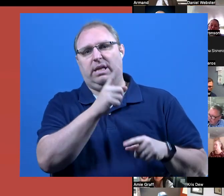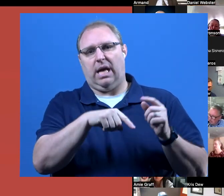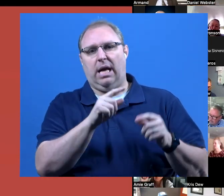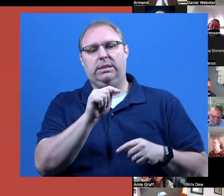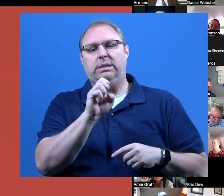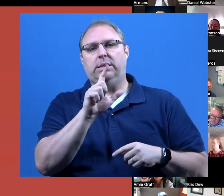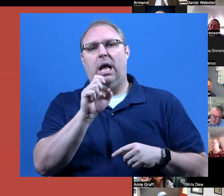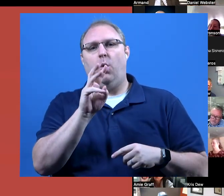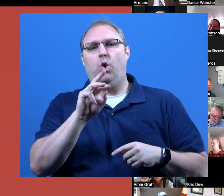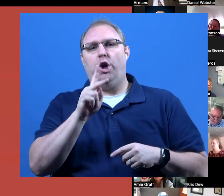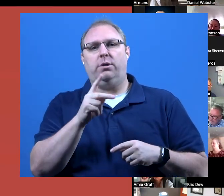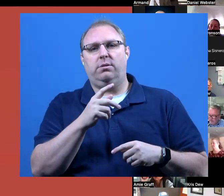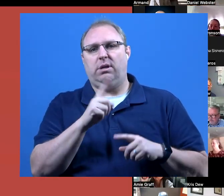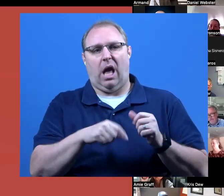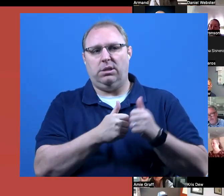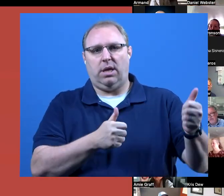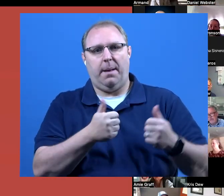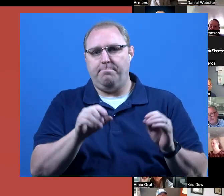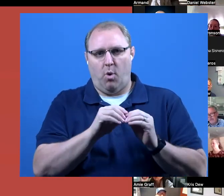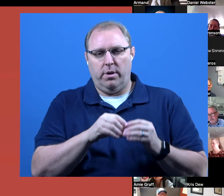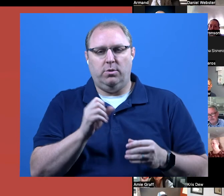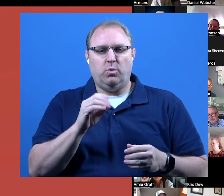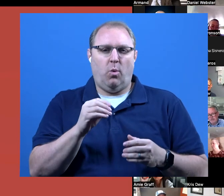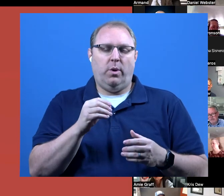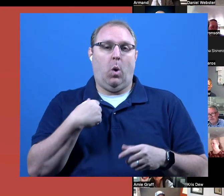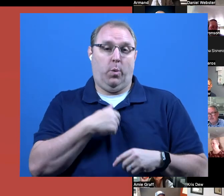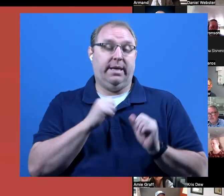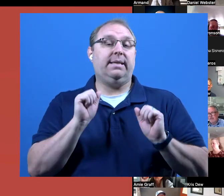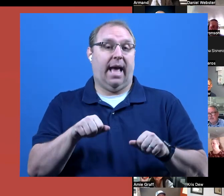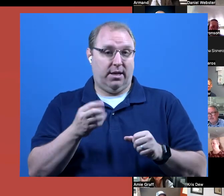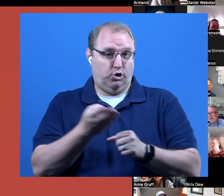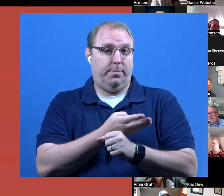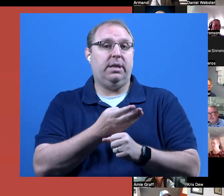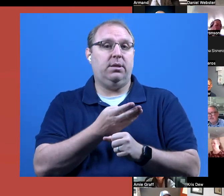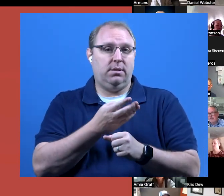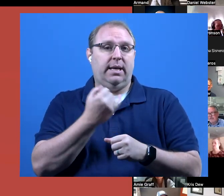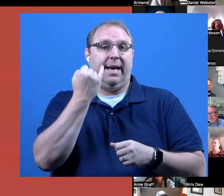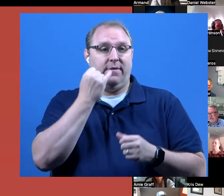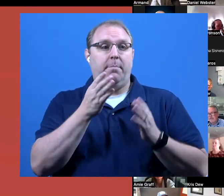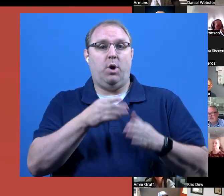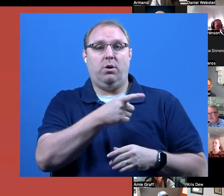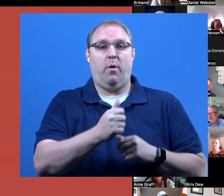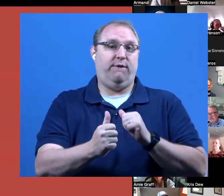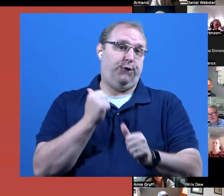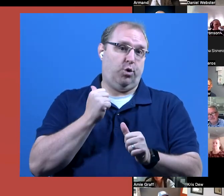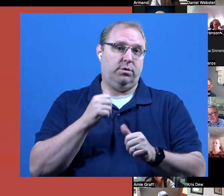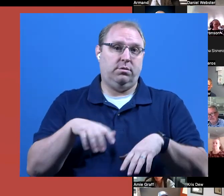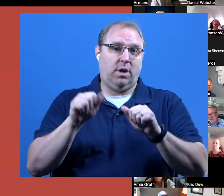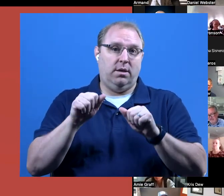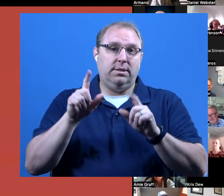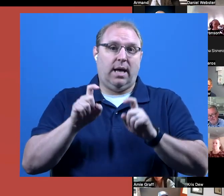on drug testing, reasonable suspicion drug testing. Any questions, Armin, on drug